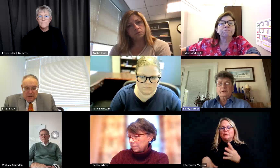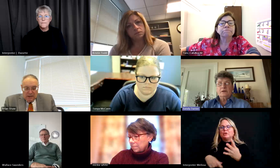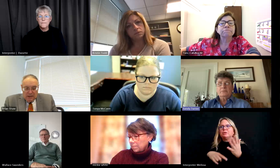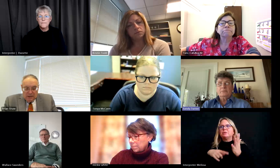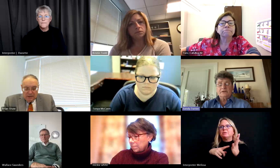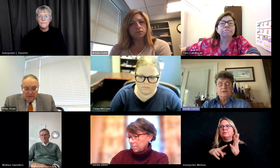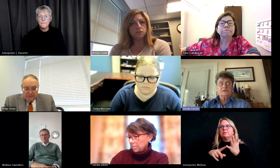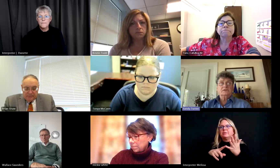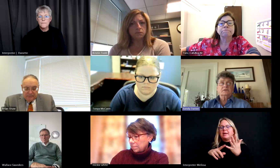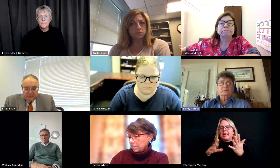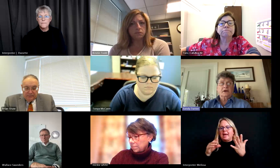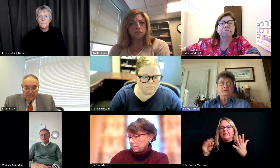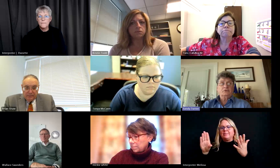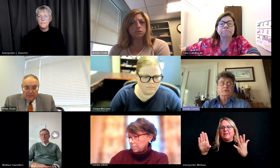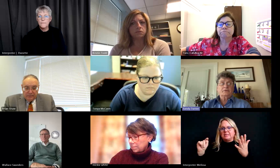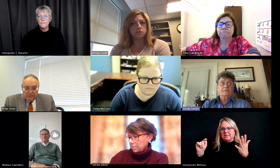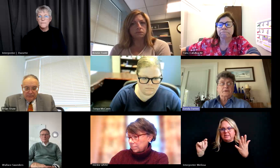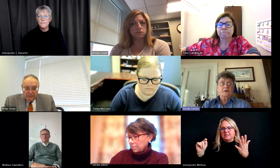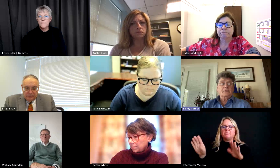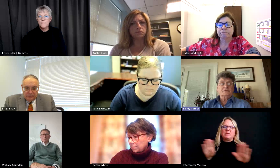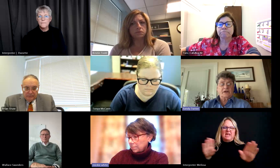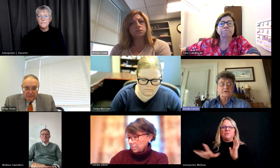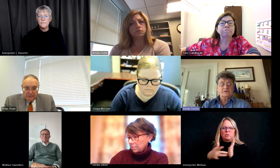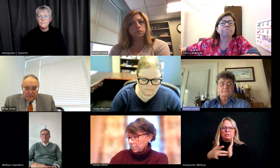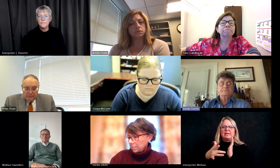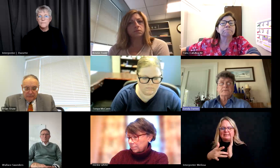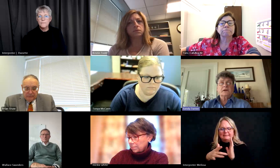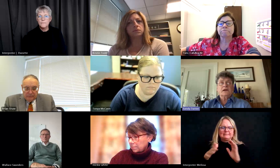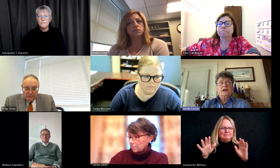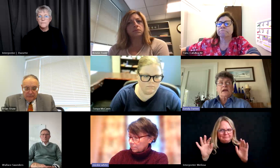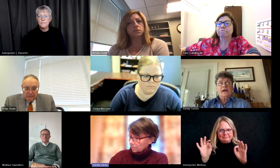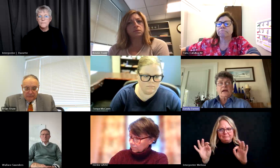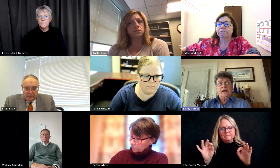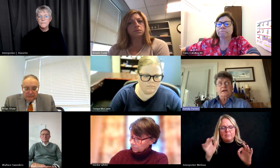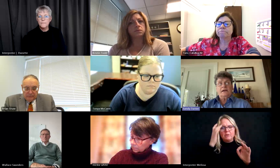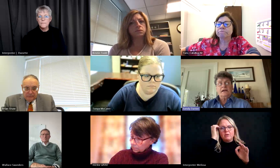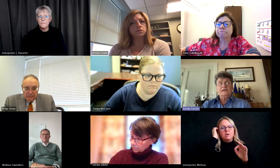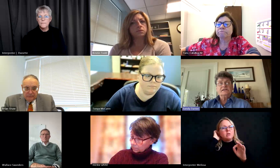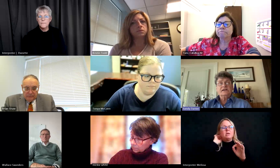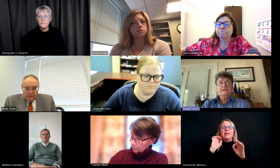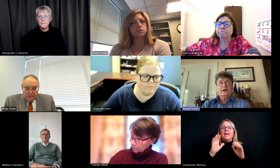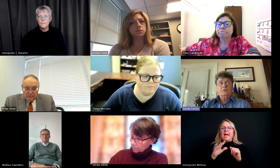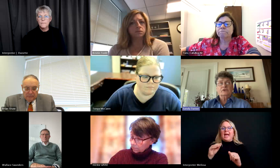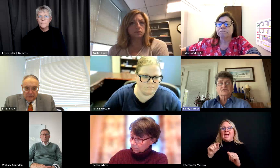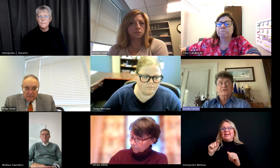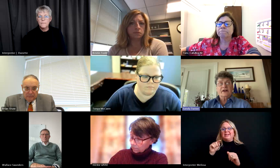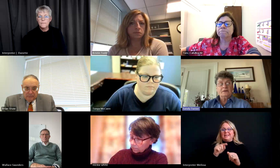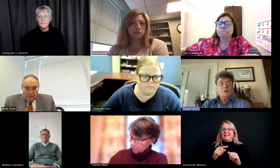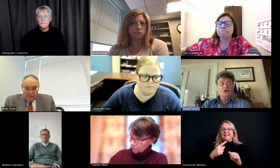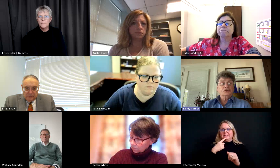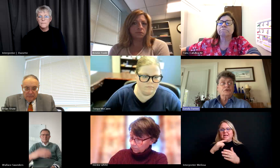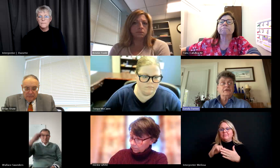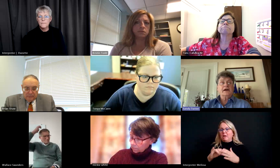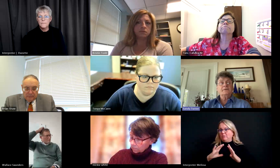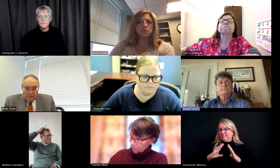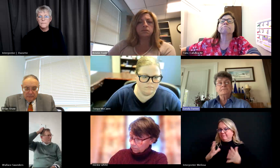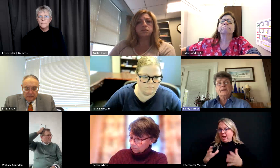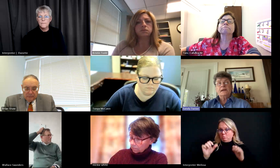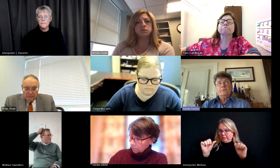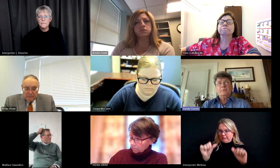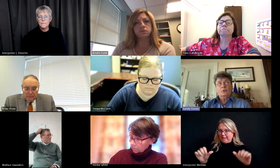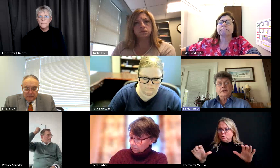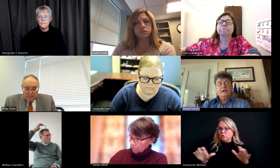and the BTs, the behavior techs. And he said that was fine, we could do